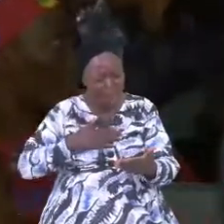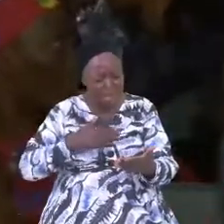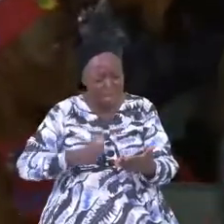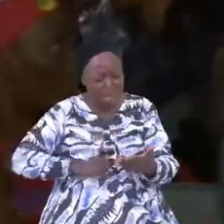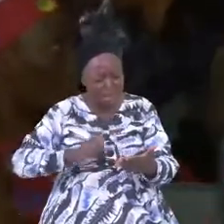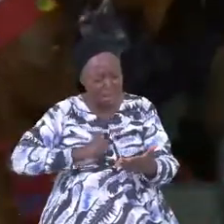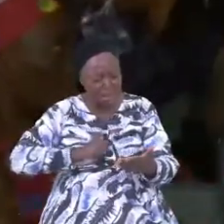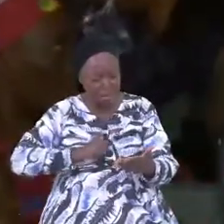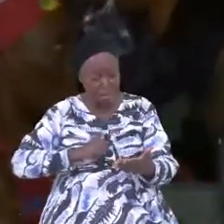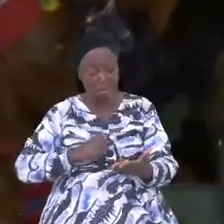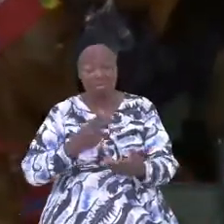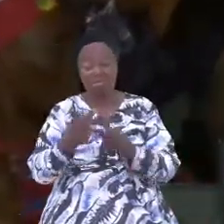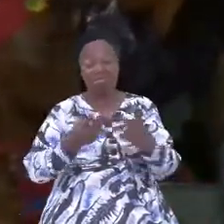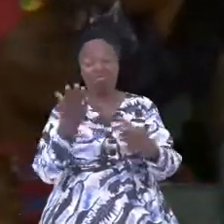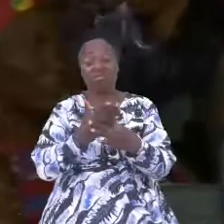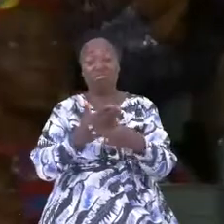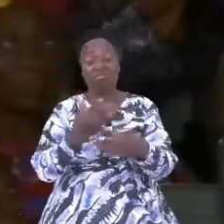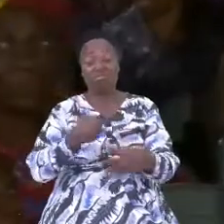11 digits.